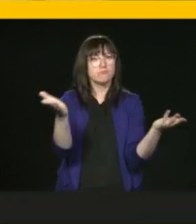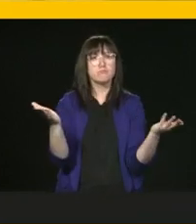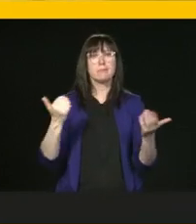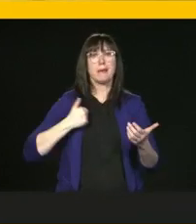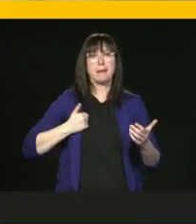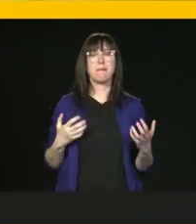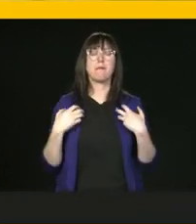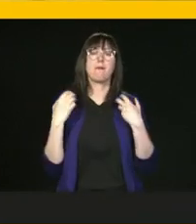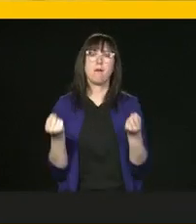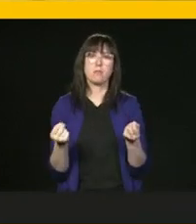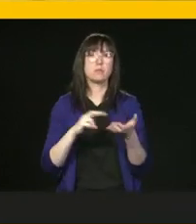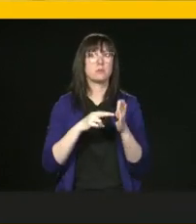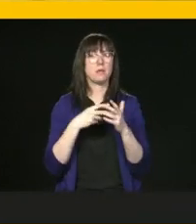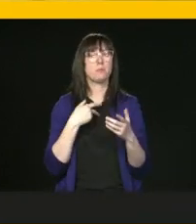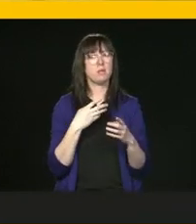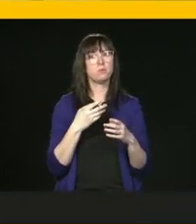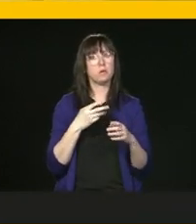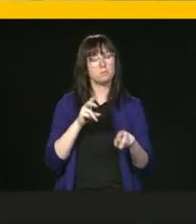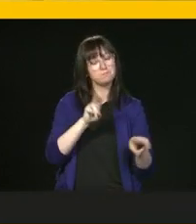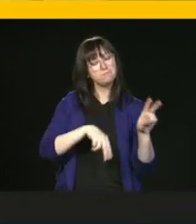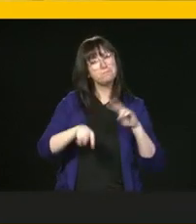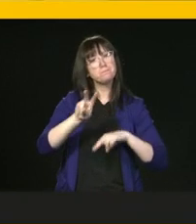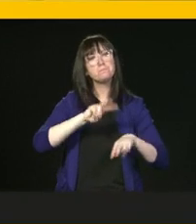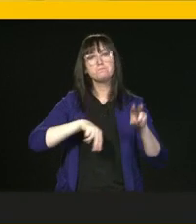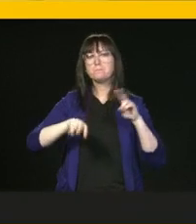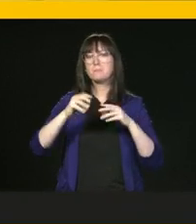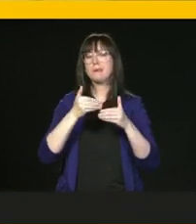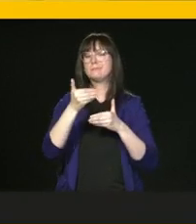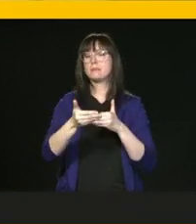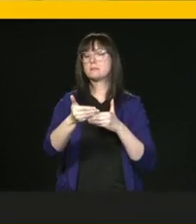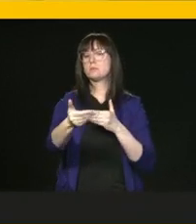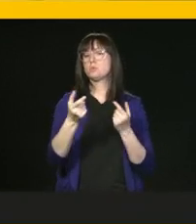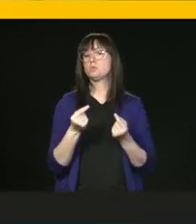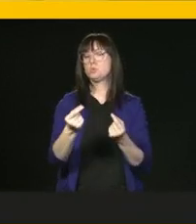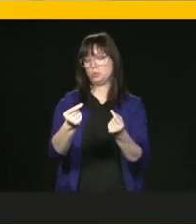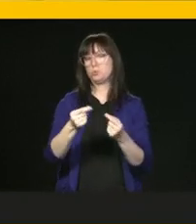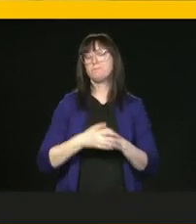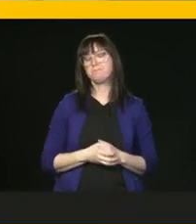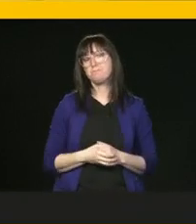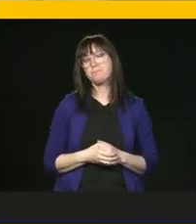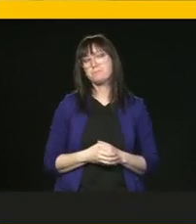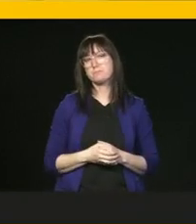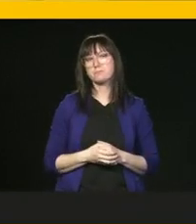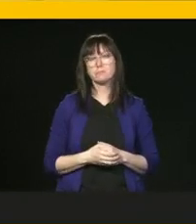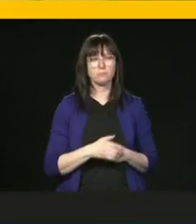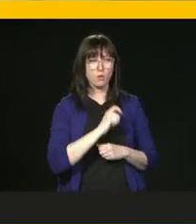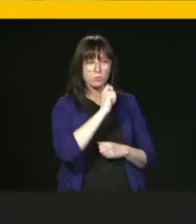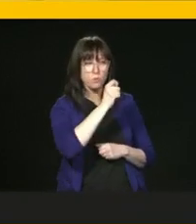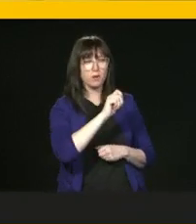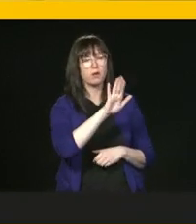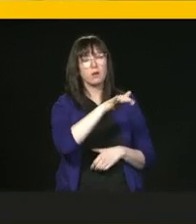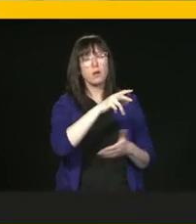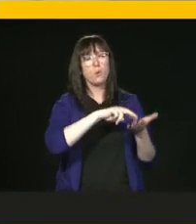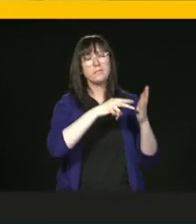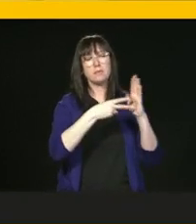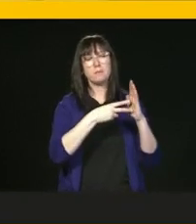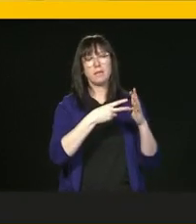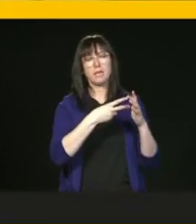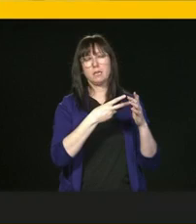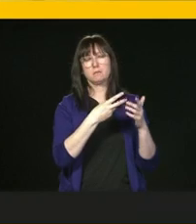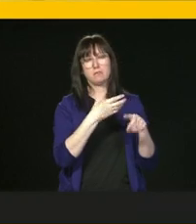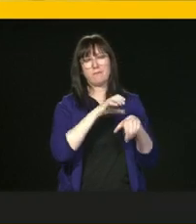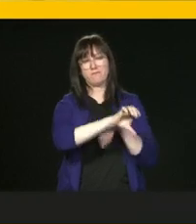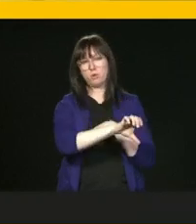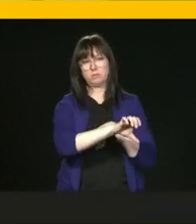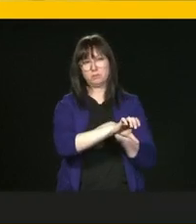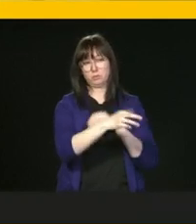going to continue to look very carefully at what could be next steps as we move forward. Can you spell out exactly what kind of enforcement measures